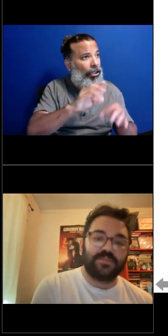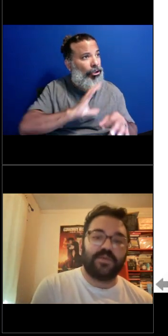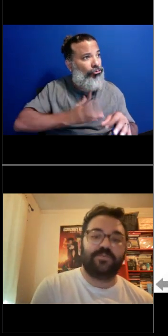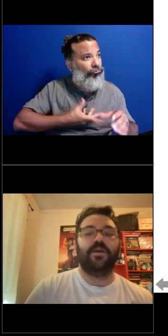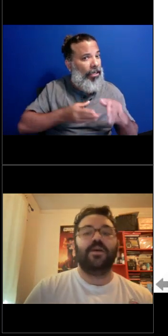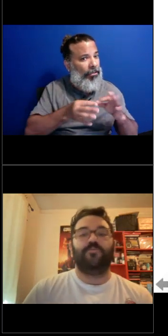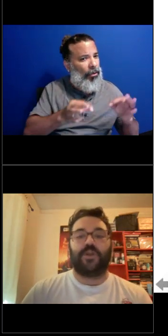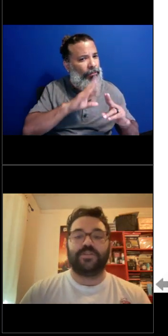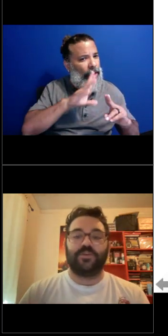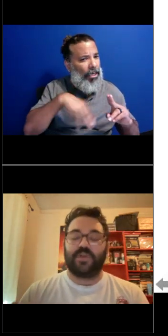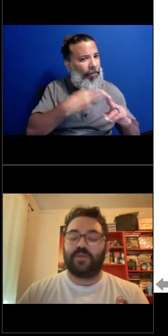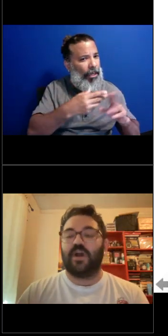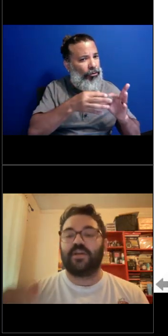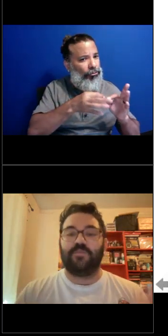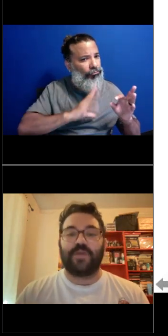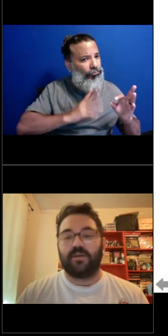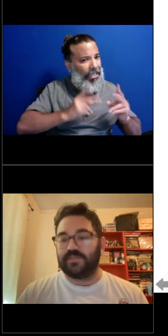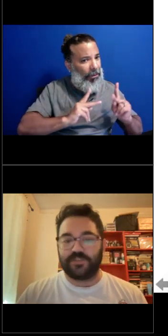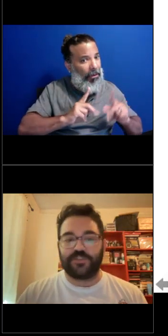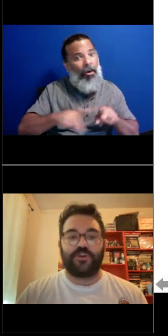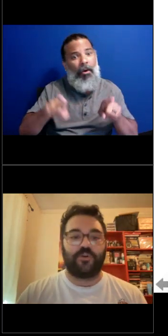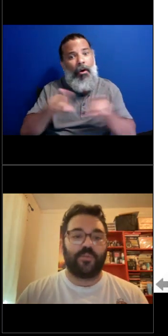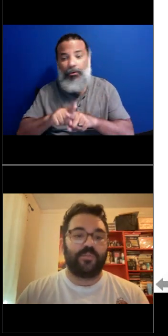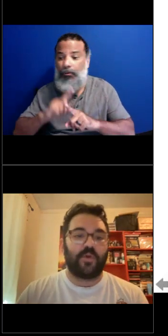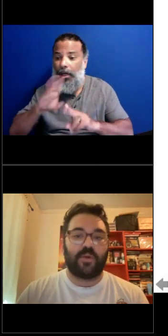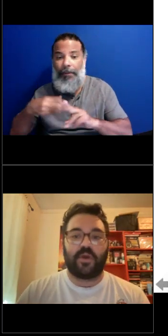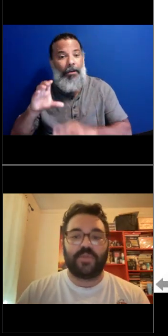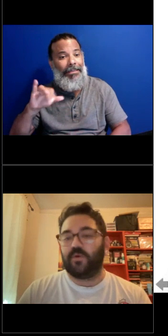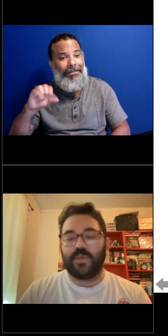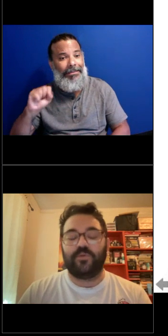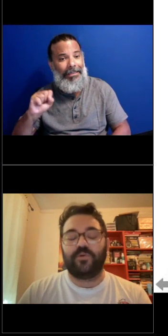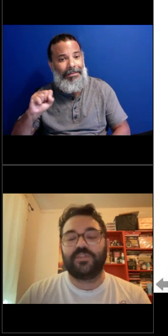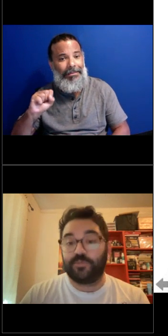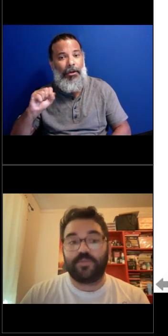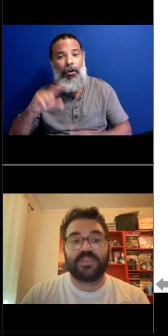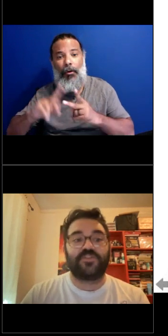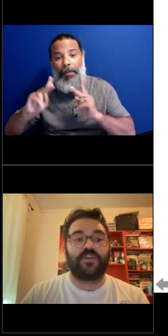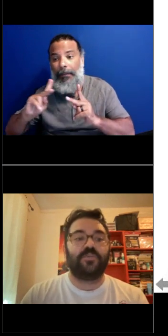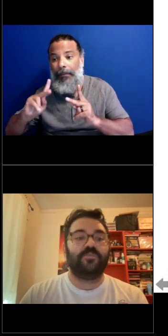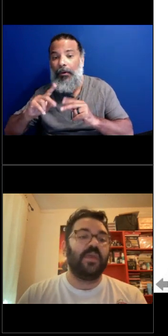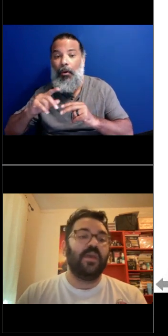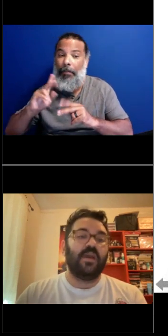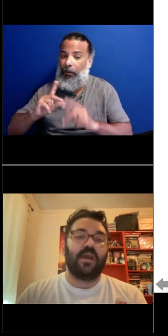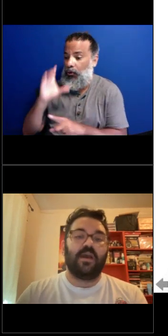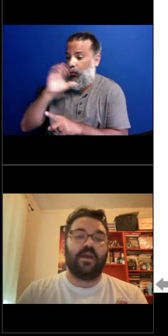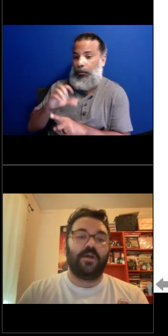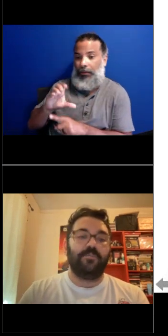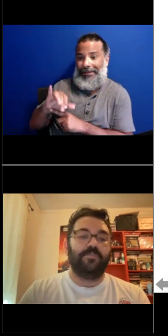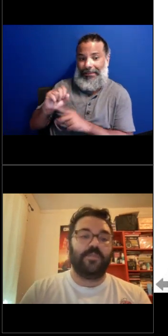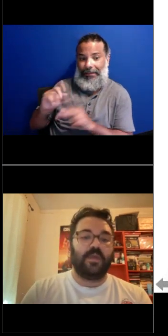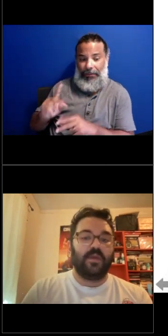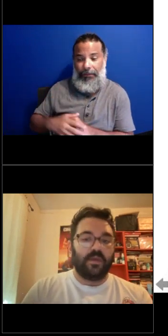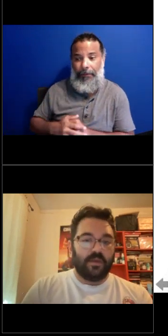about trans people, but also when I'm talking about cisgender or people who are assumed to be cisgender.